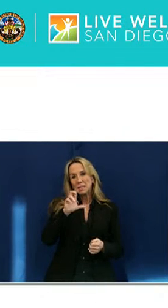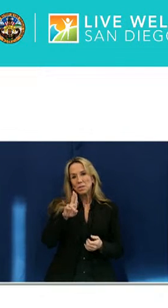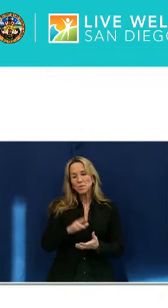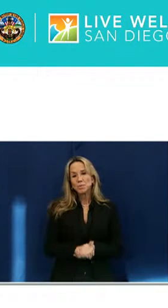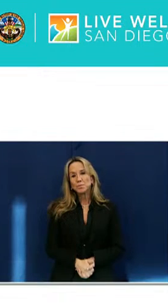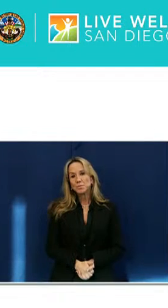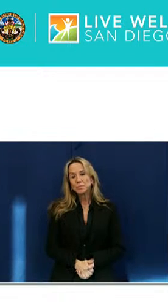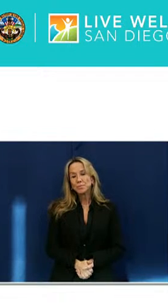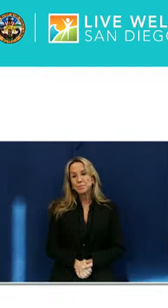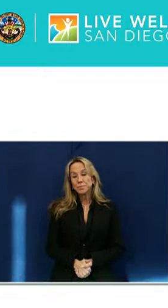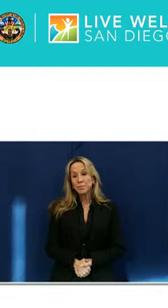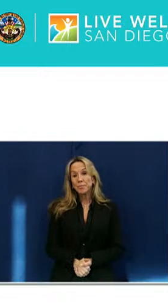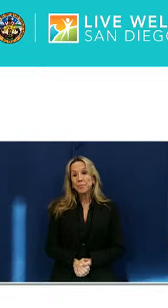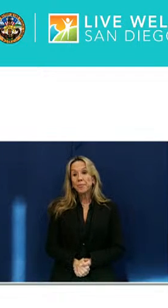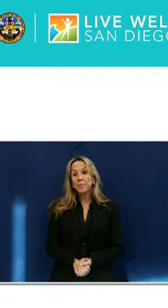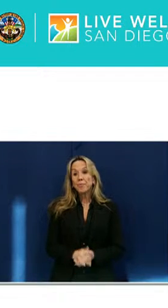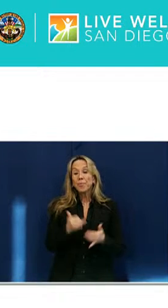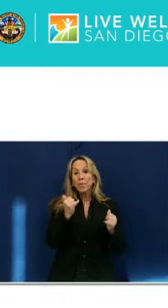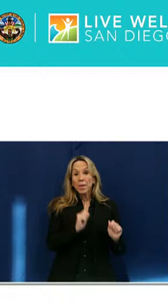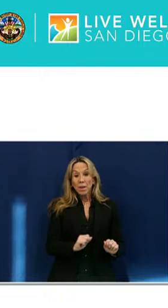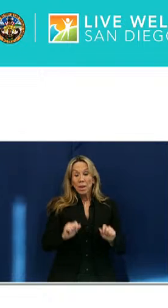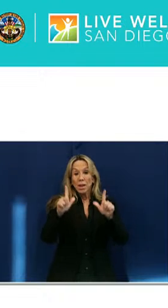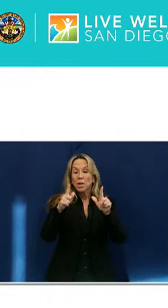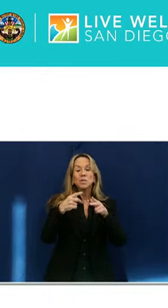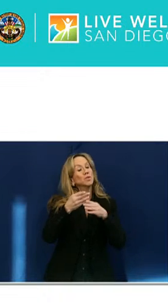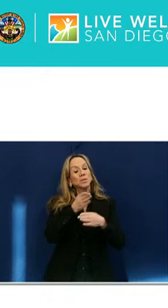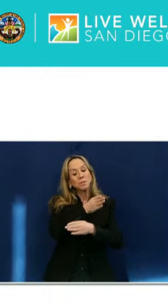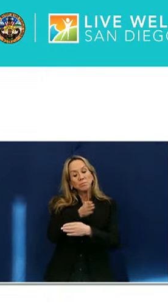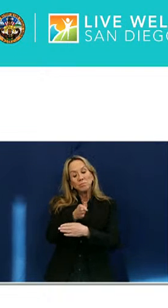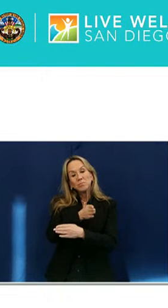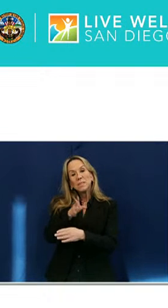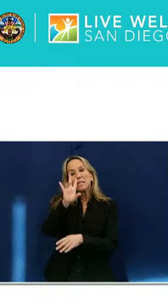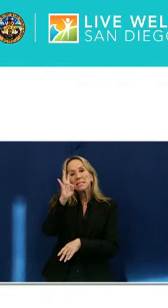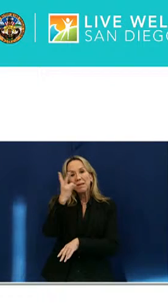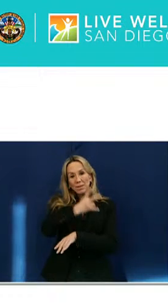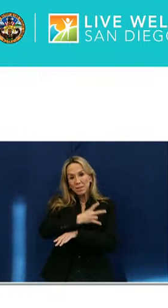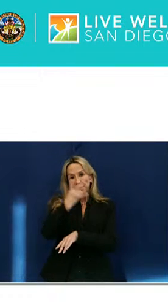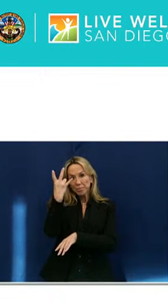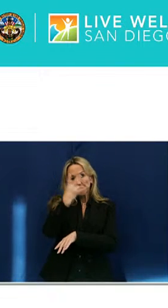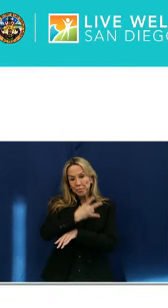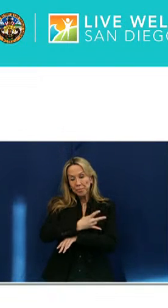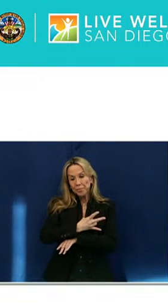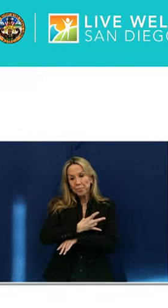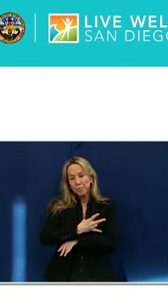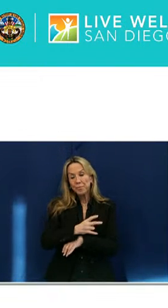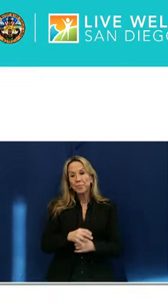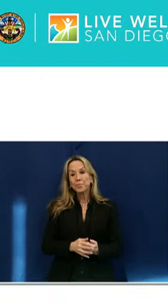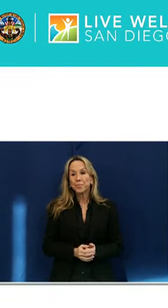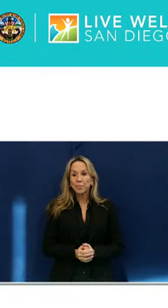next two slides shows the 7-day variation going from